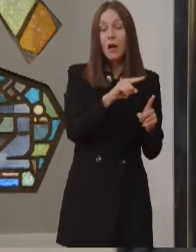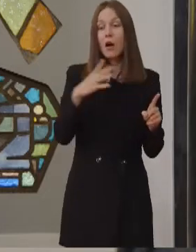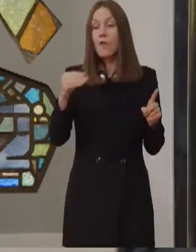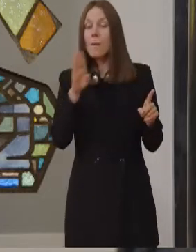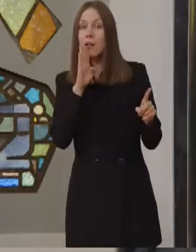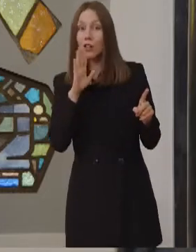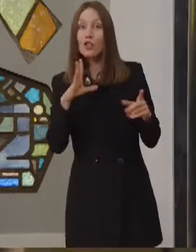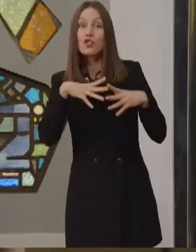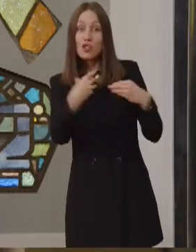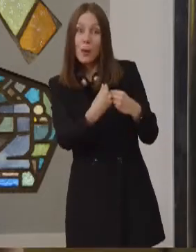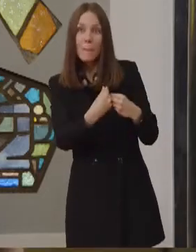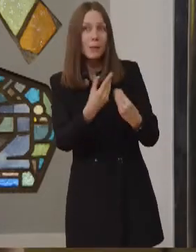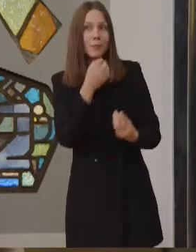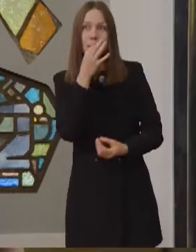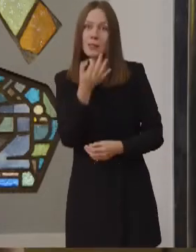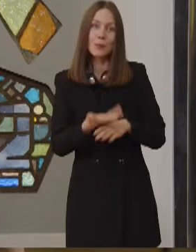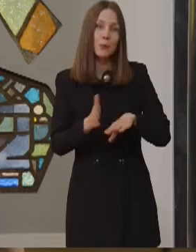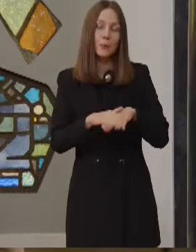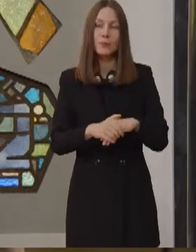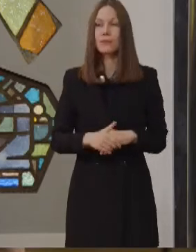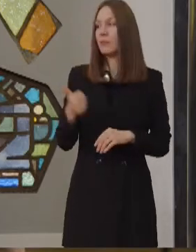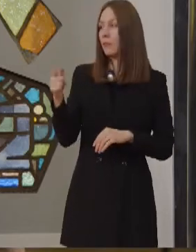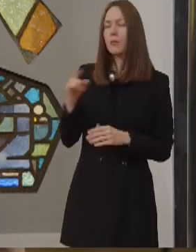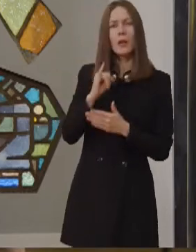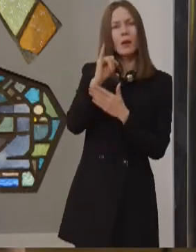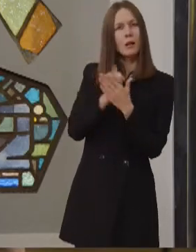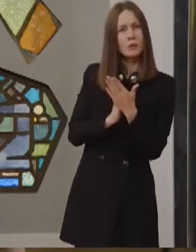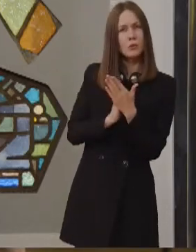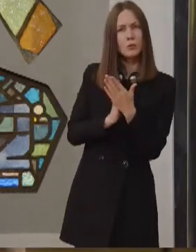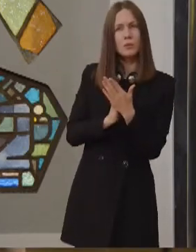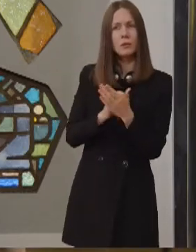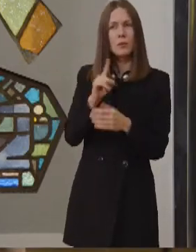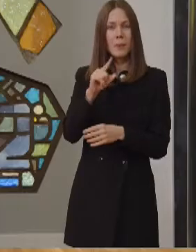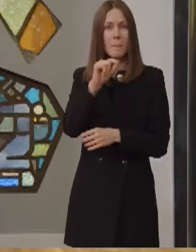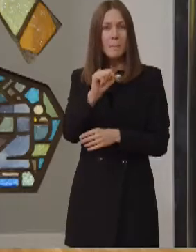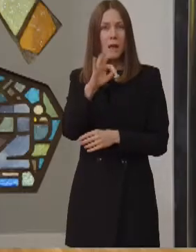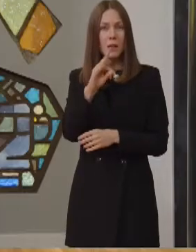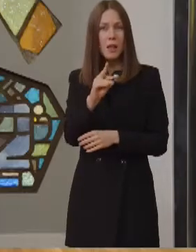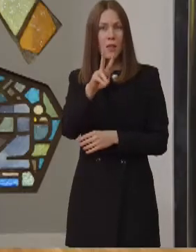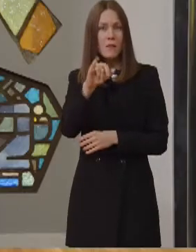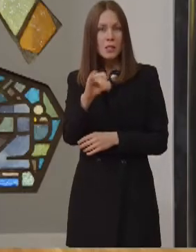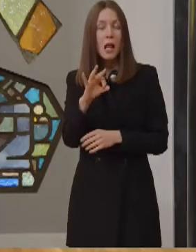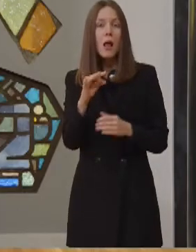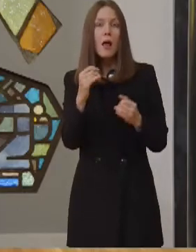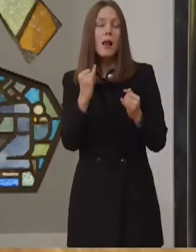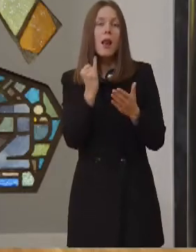But is the stepfather family to this girl? It's difficult to answer. Excuse me, please. A